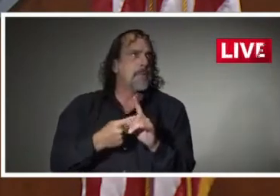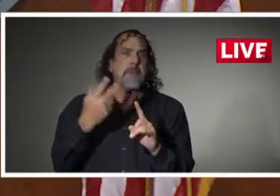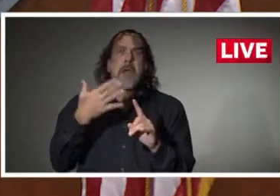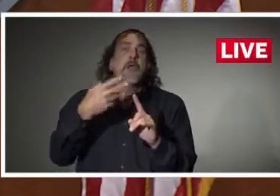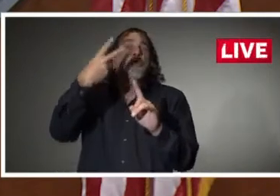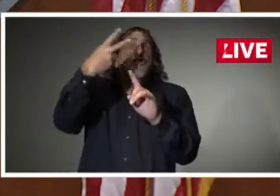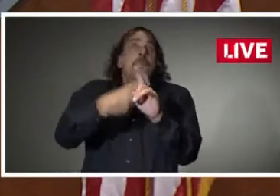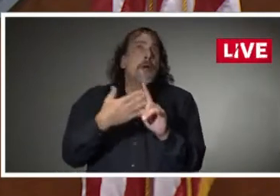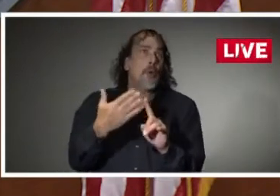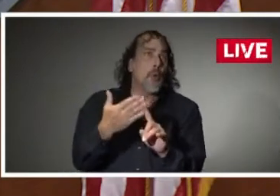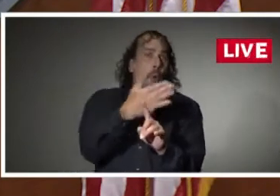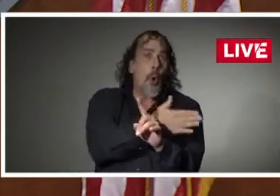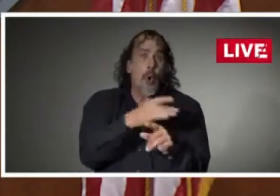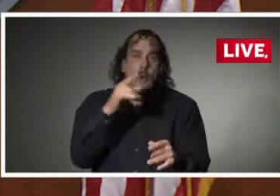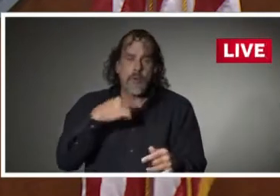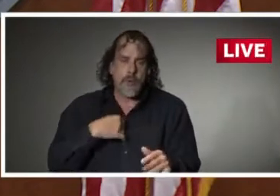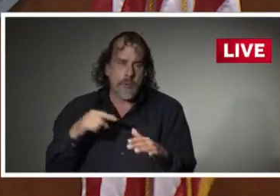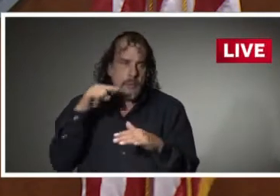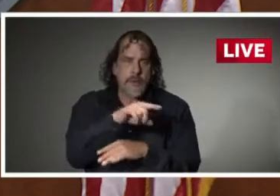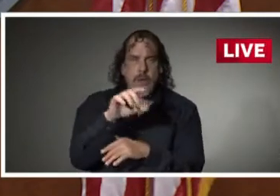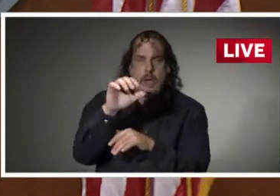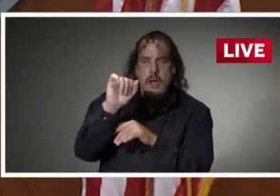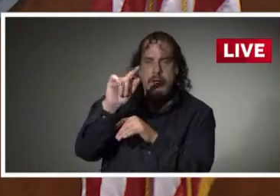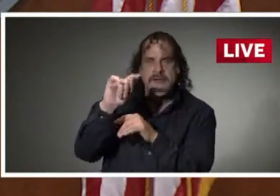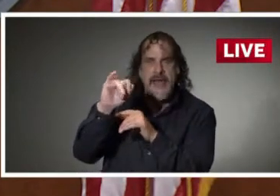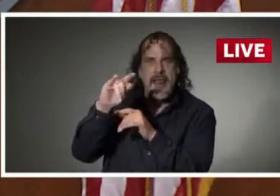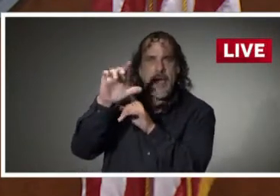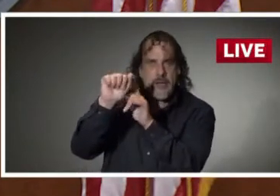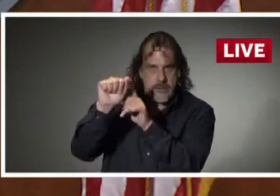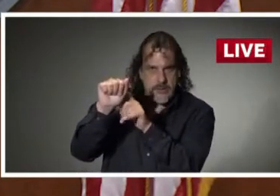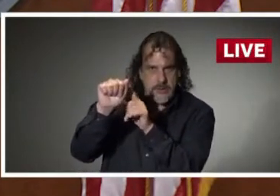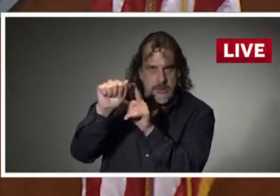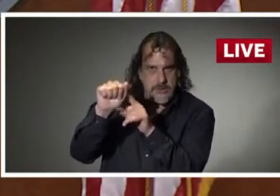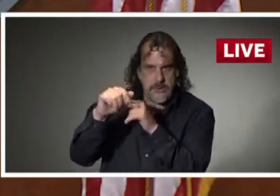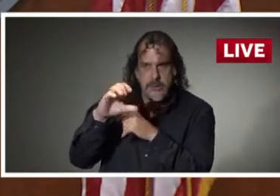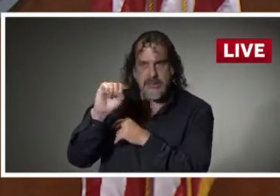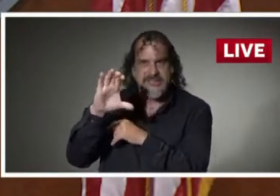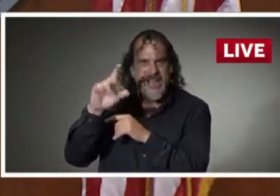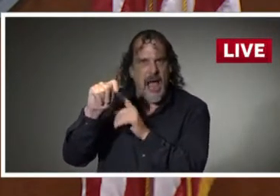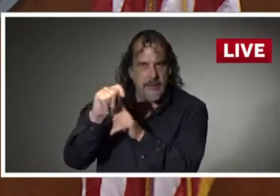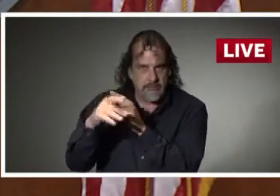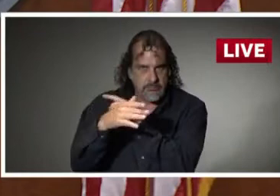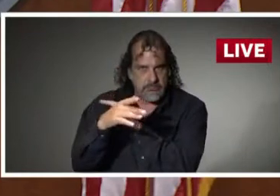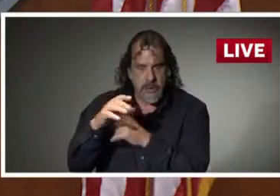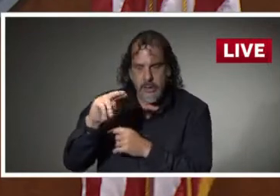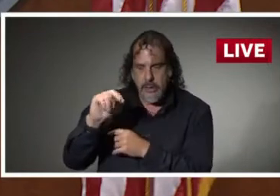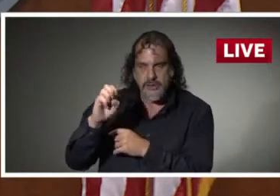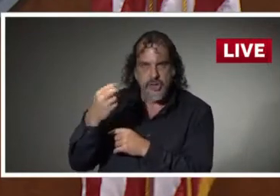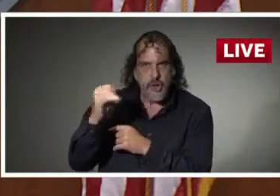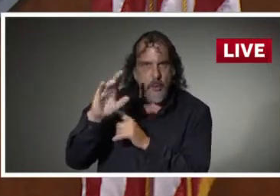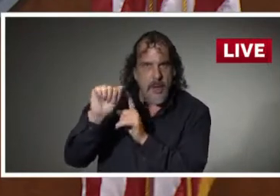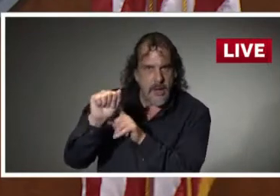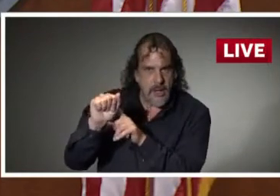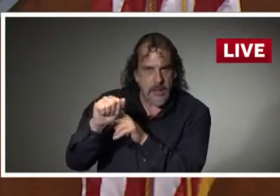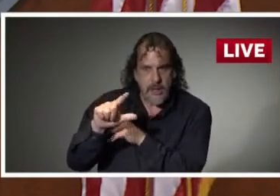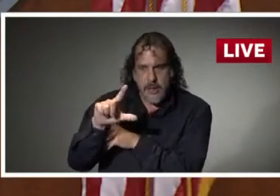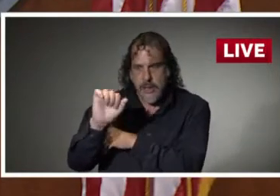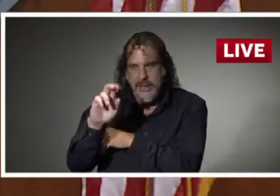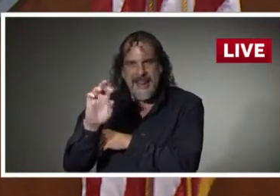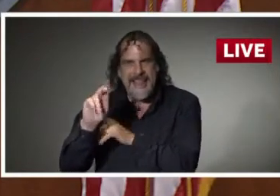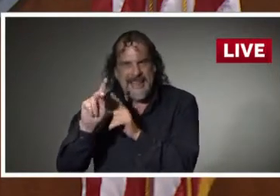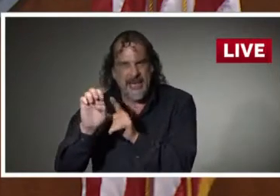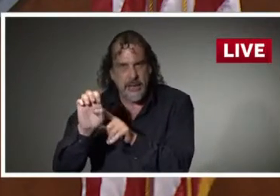2 months ago when we went into Itala County and Scott County and Neshoba County and Leak